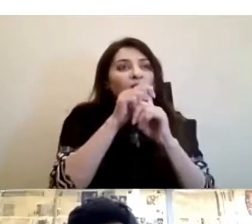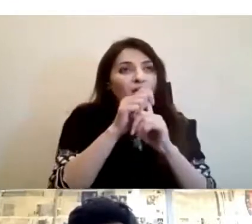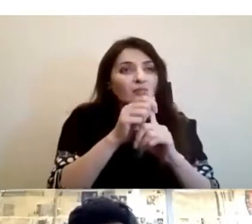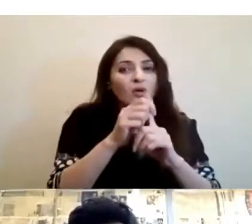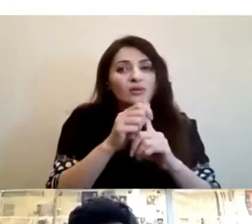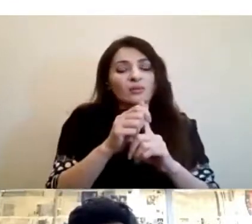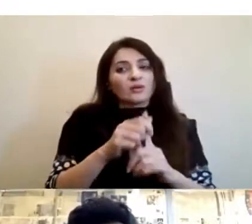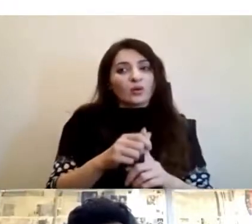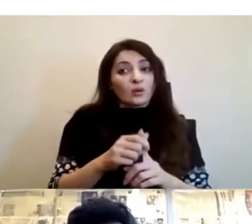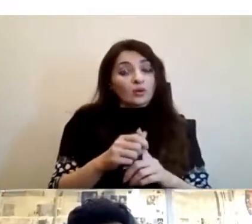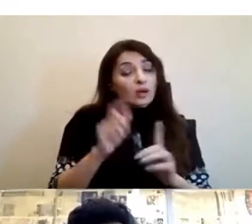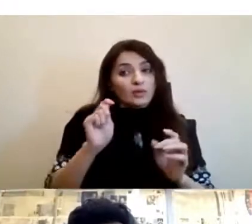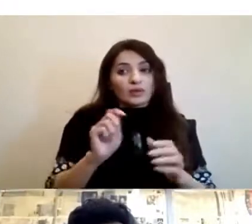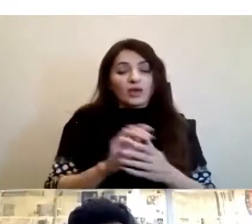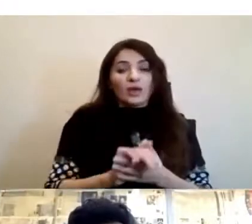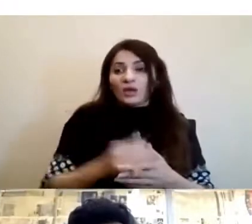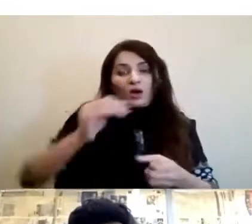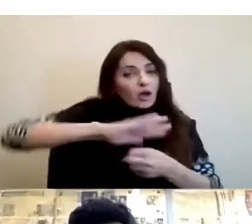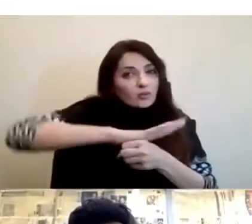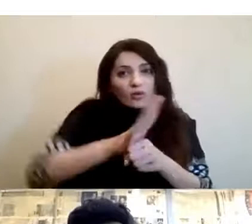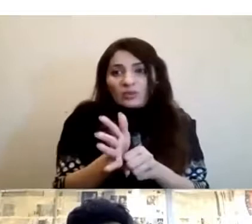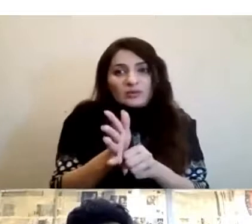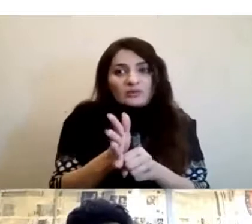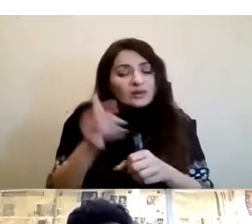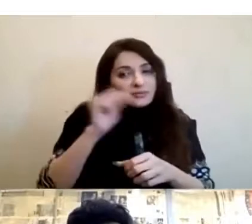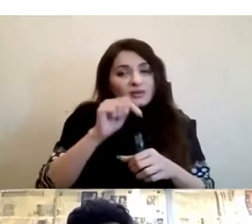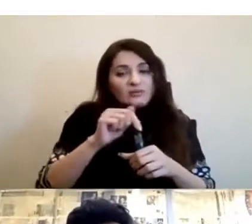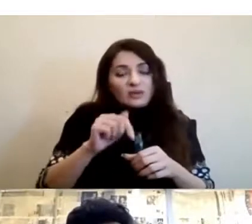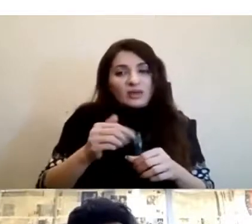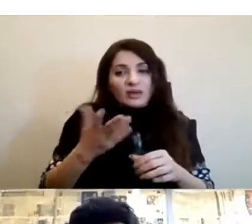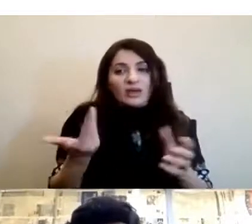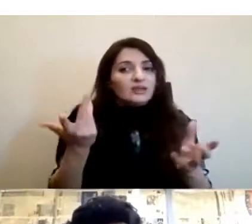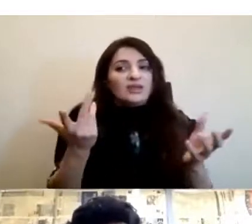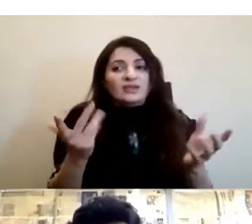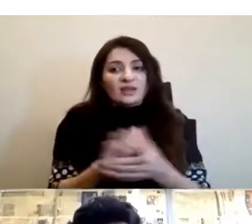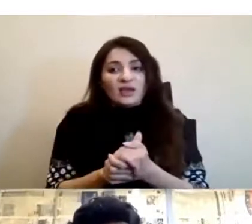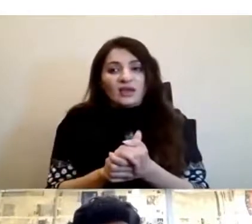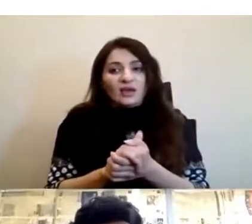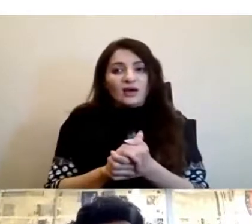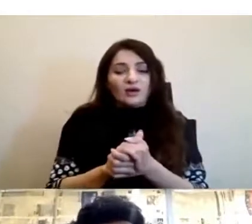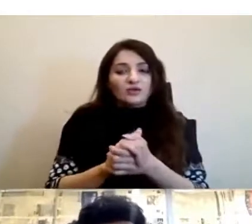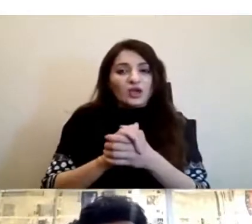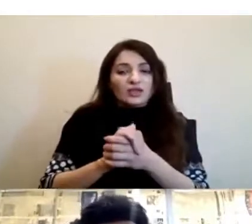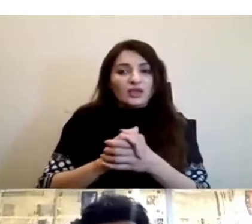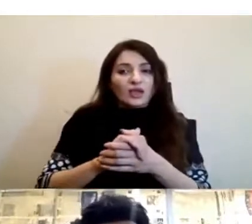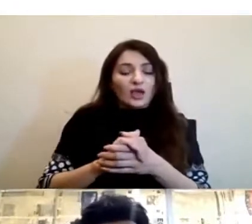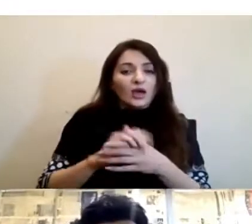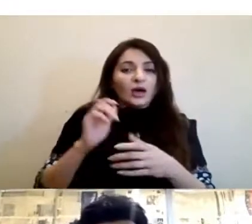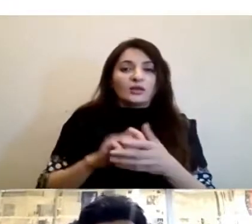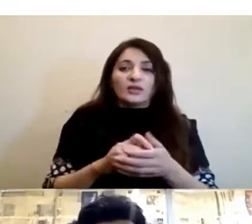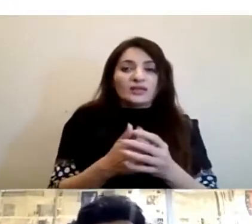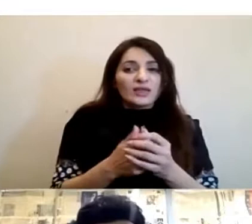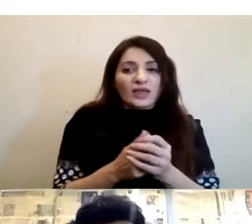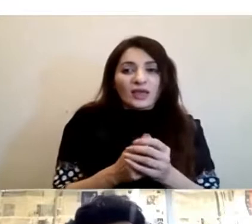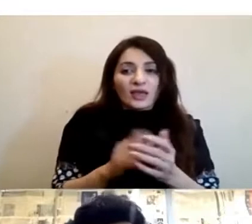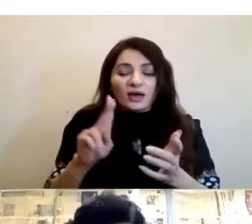that our government have number of classes have taken by the radio, especially community radio, by engaging community